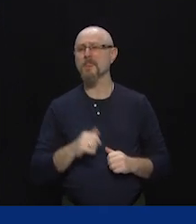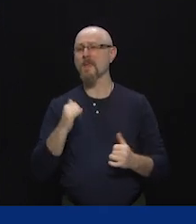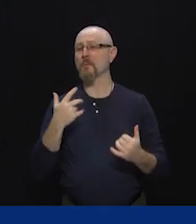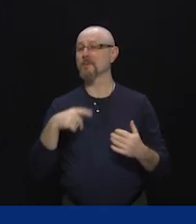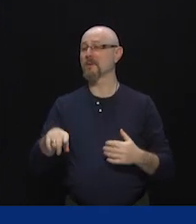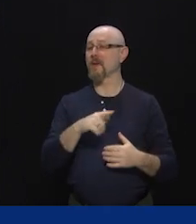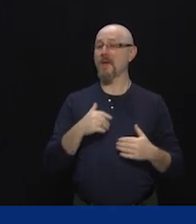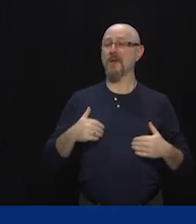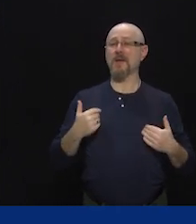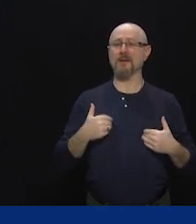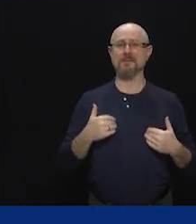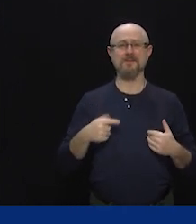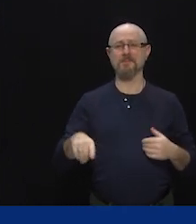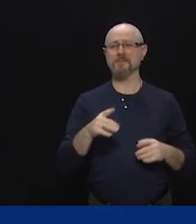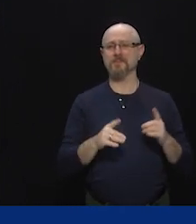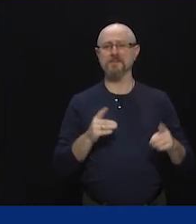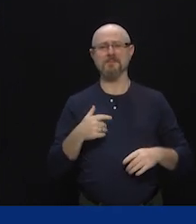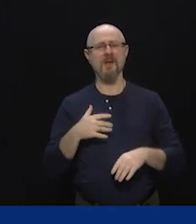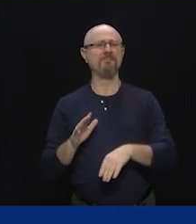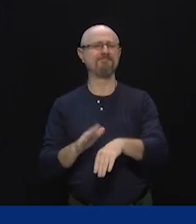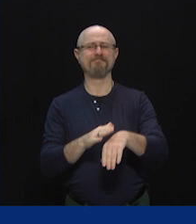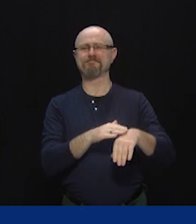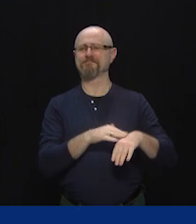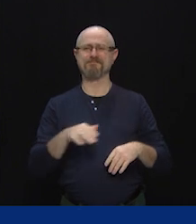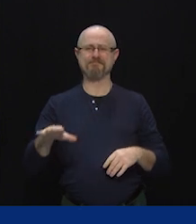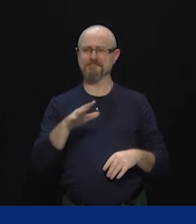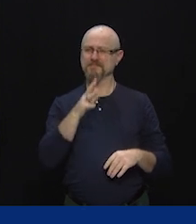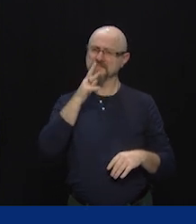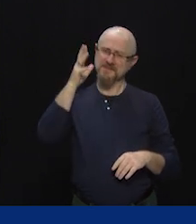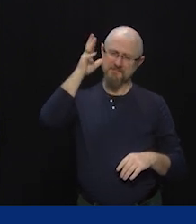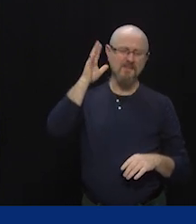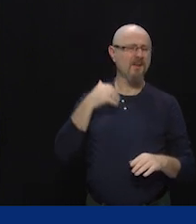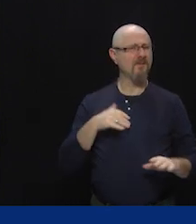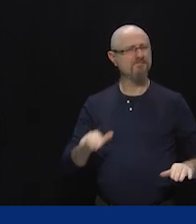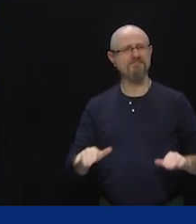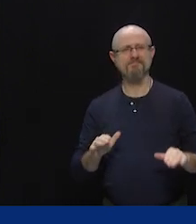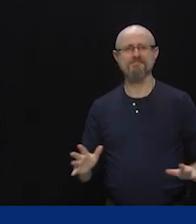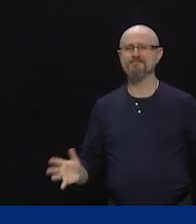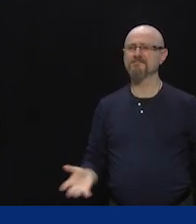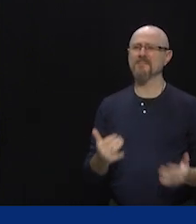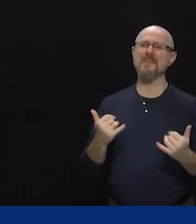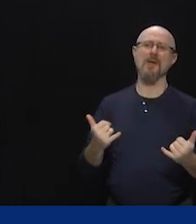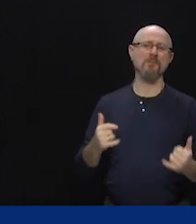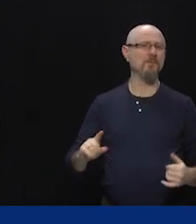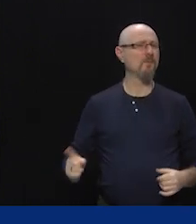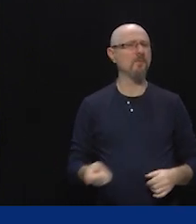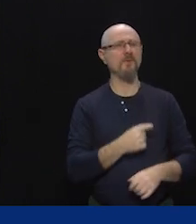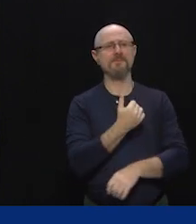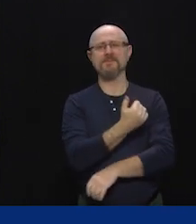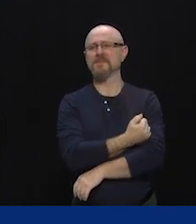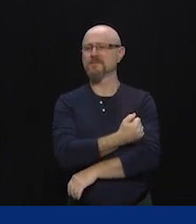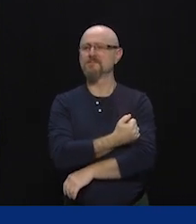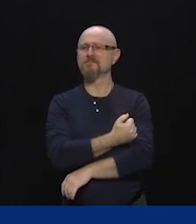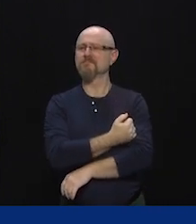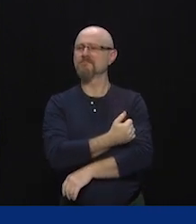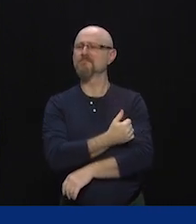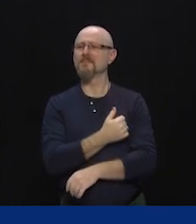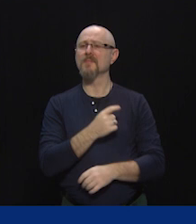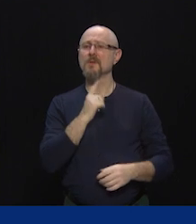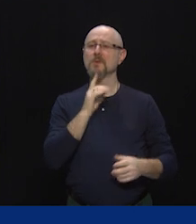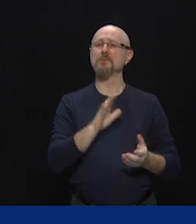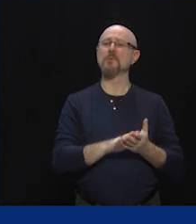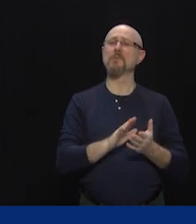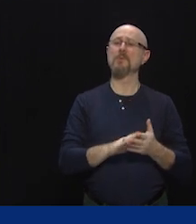people, parents, I'm calling on you. This is the time. You have the kids home from school. There's plenty of